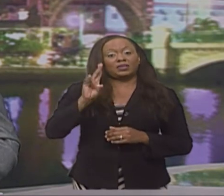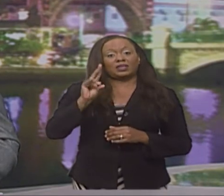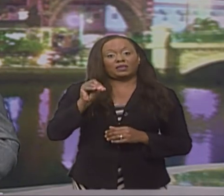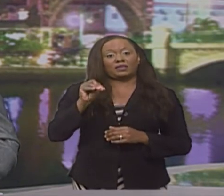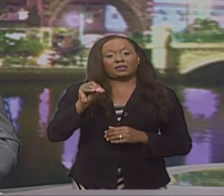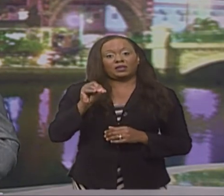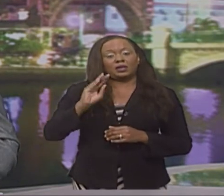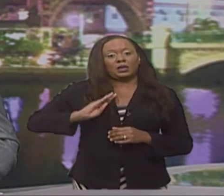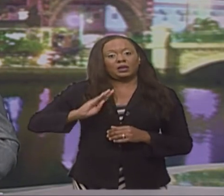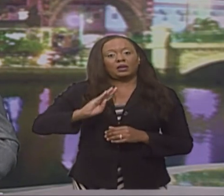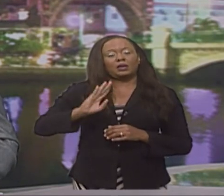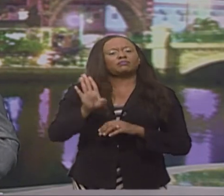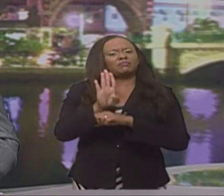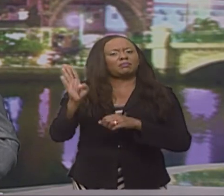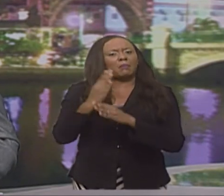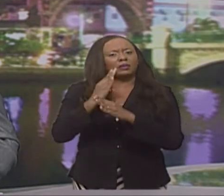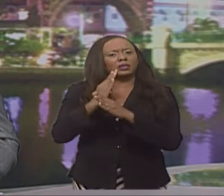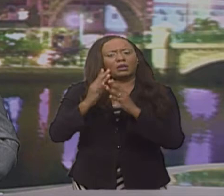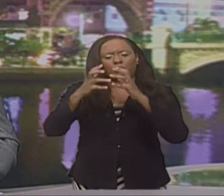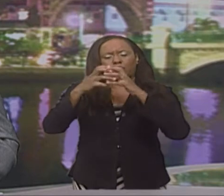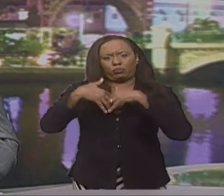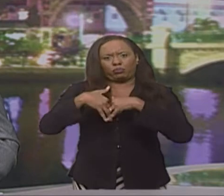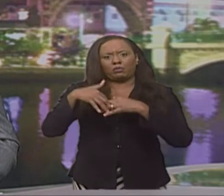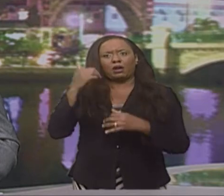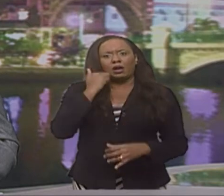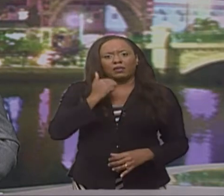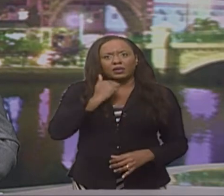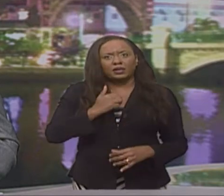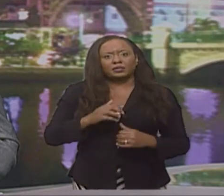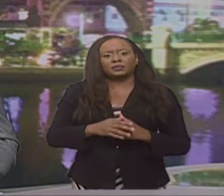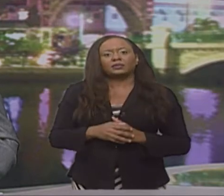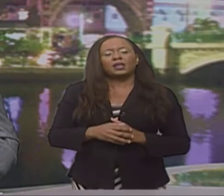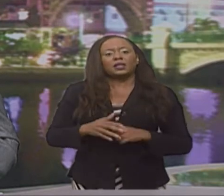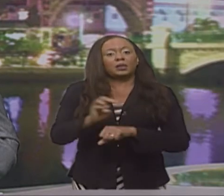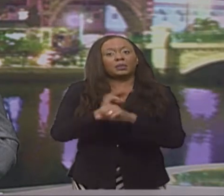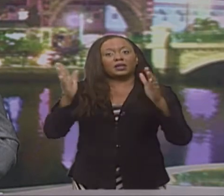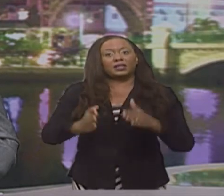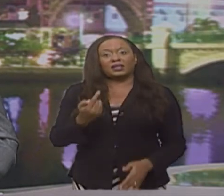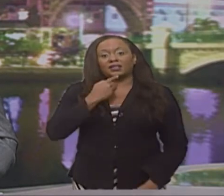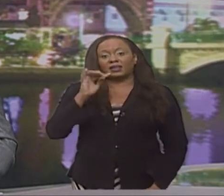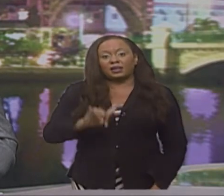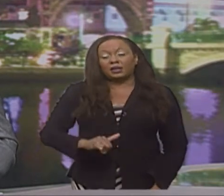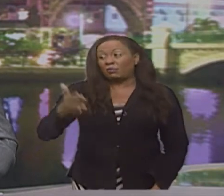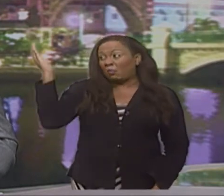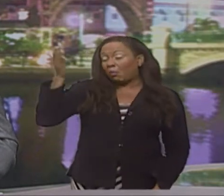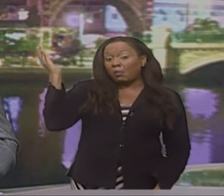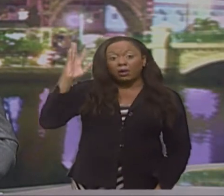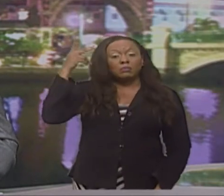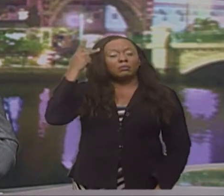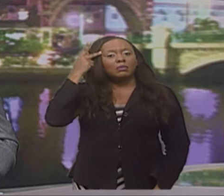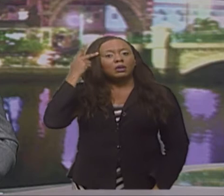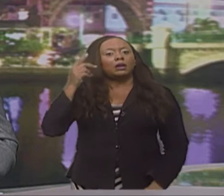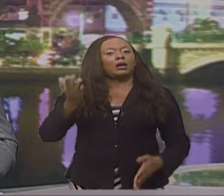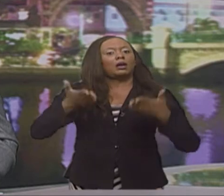board buses break down on a daily basis. This revelation from Transport and Works Minister Michael Lashley. He was speaking in Parliament on a resolution to